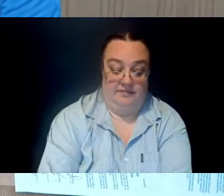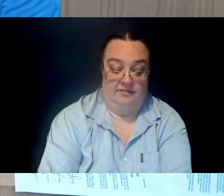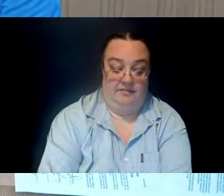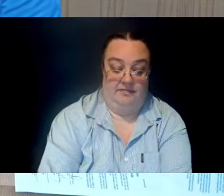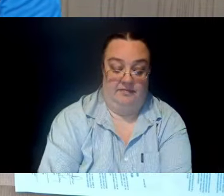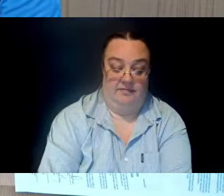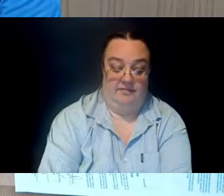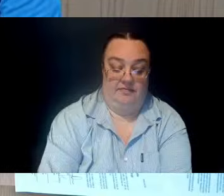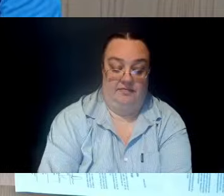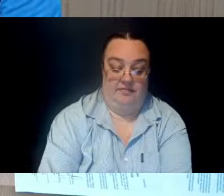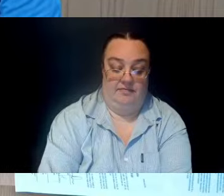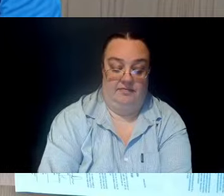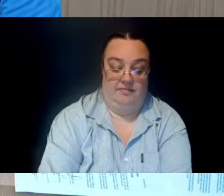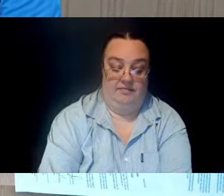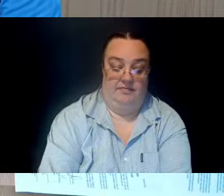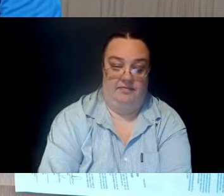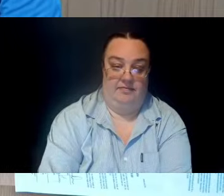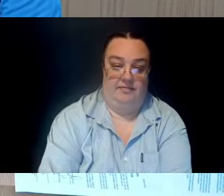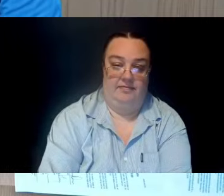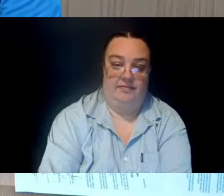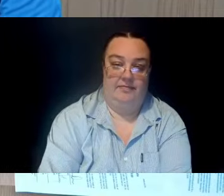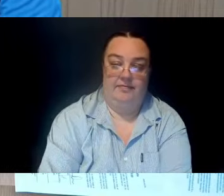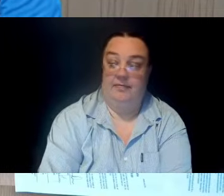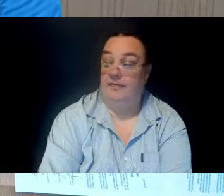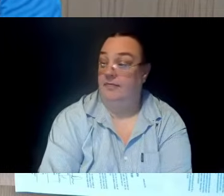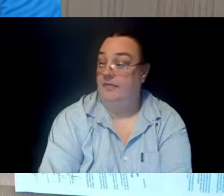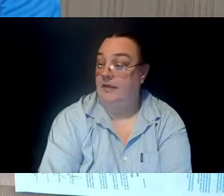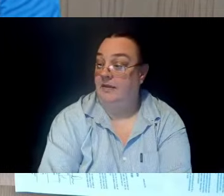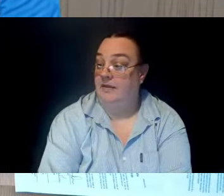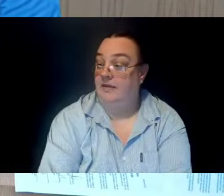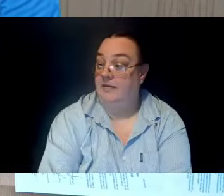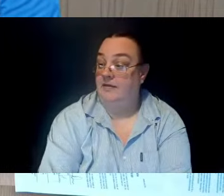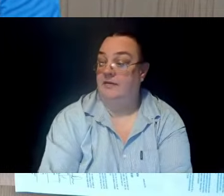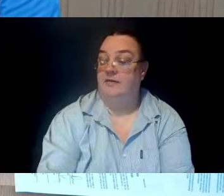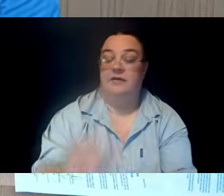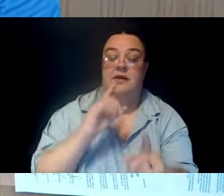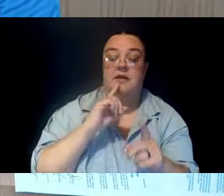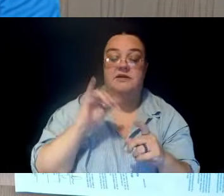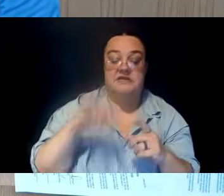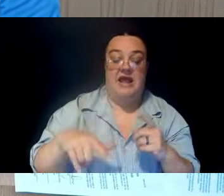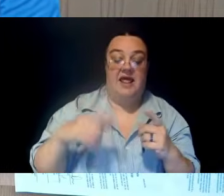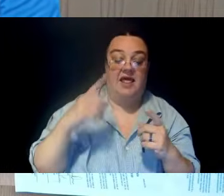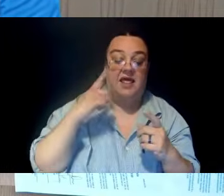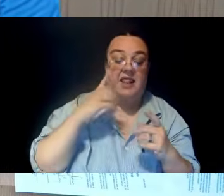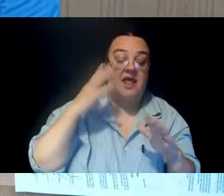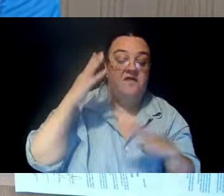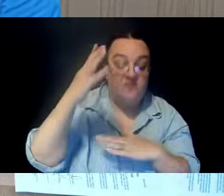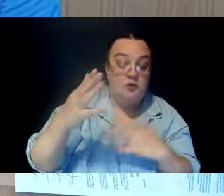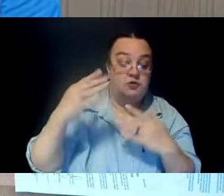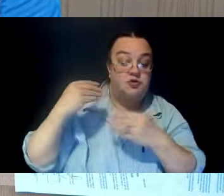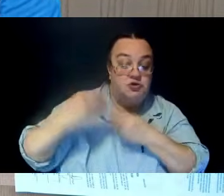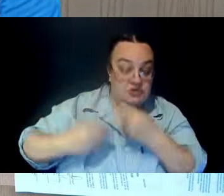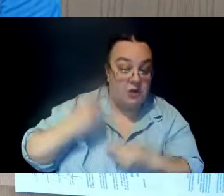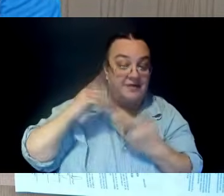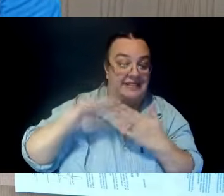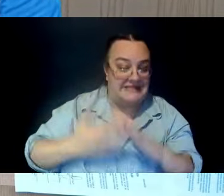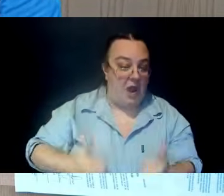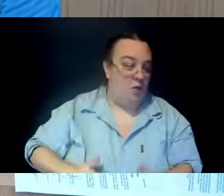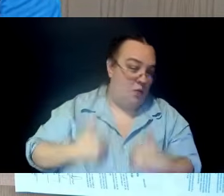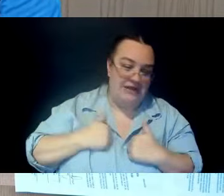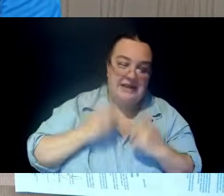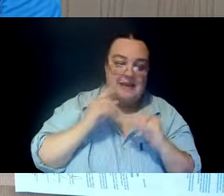for this and future generations of town residents far exceed the short-term risks. I